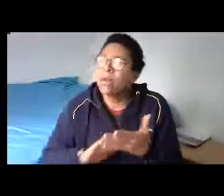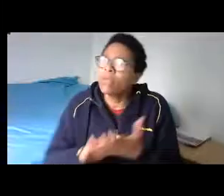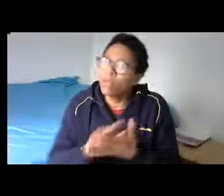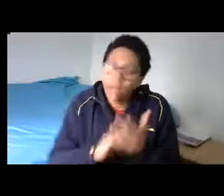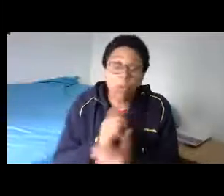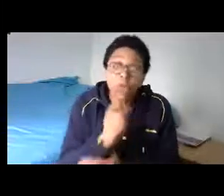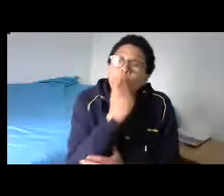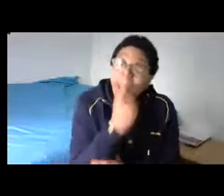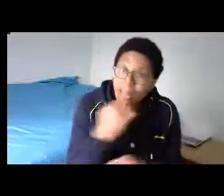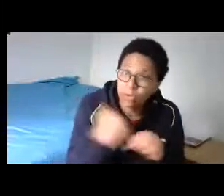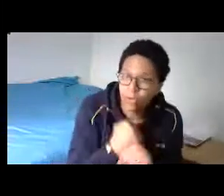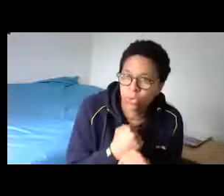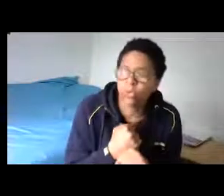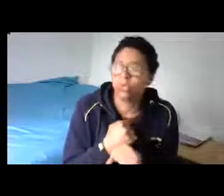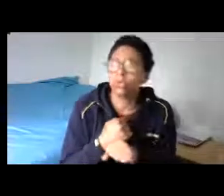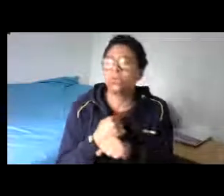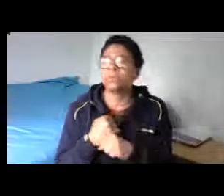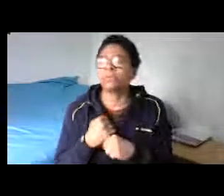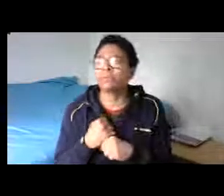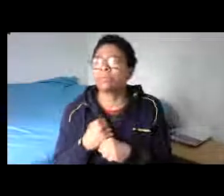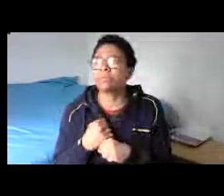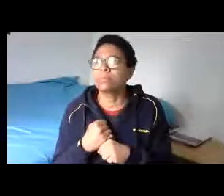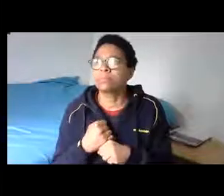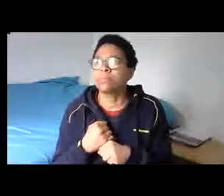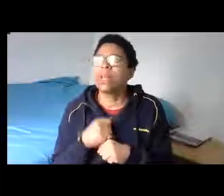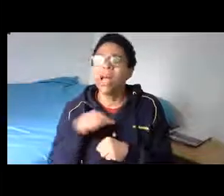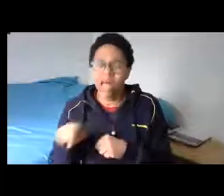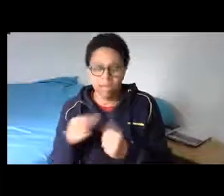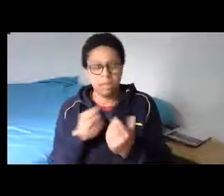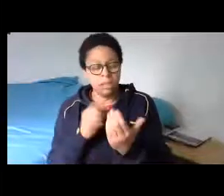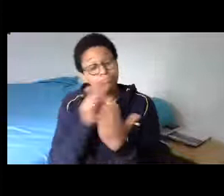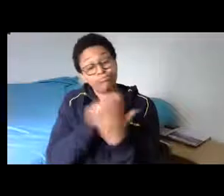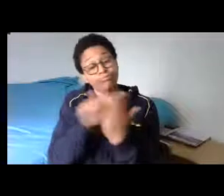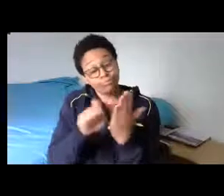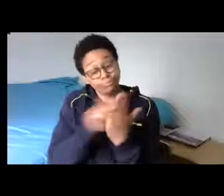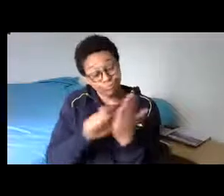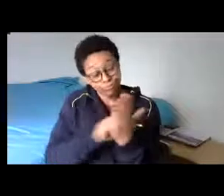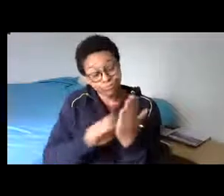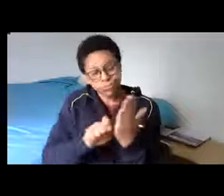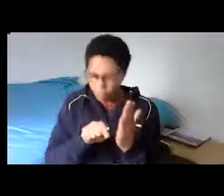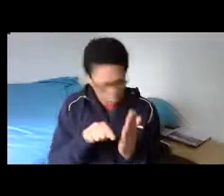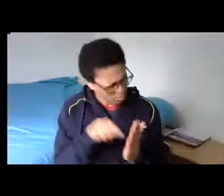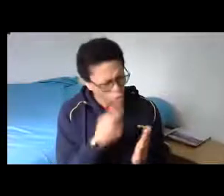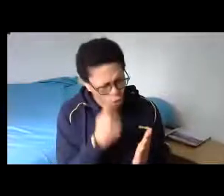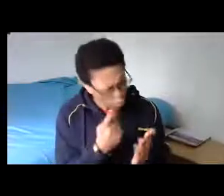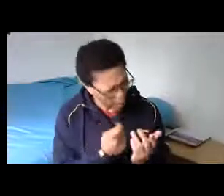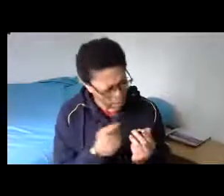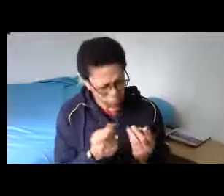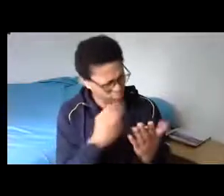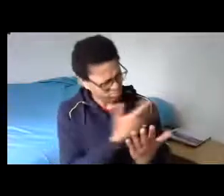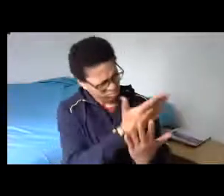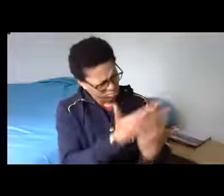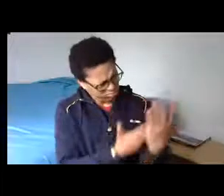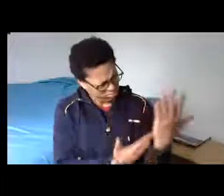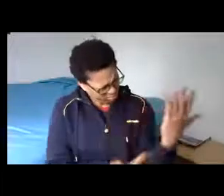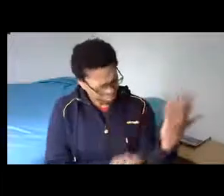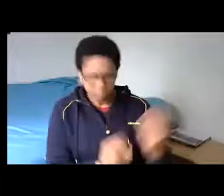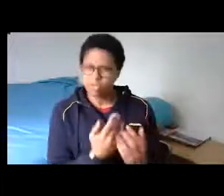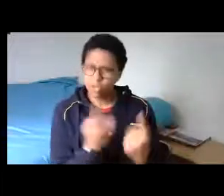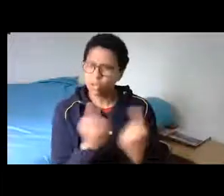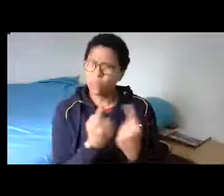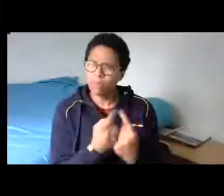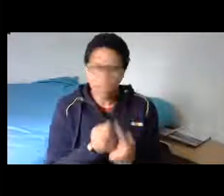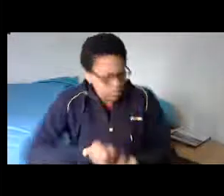So then it could be used to potentially cut care packages. So it is important to think